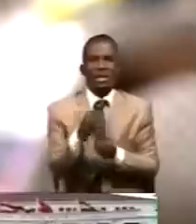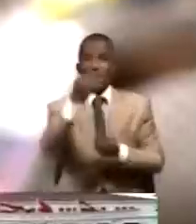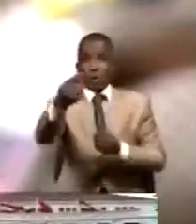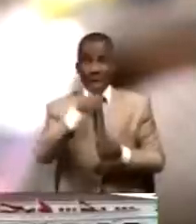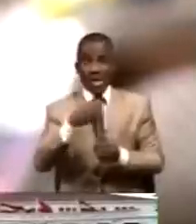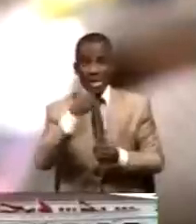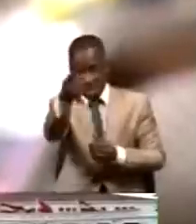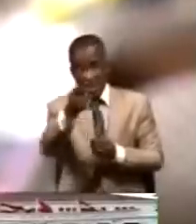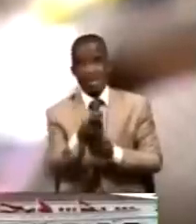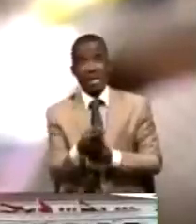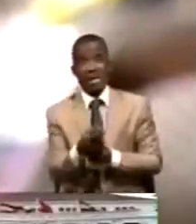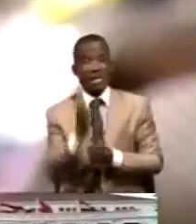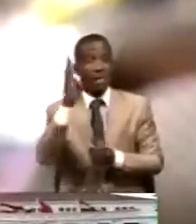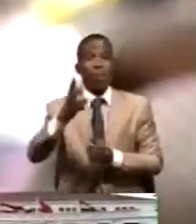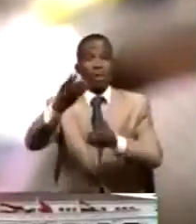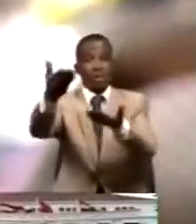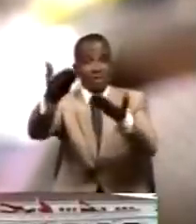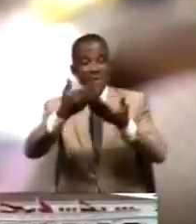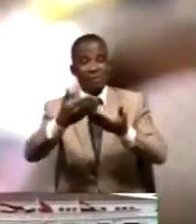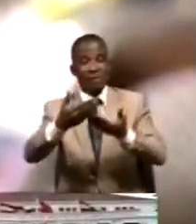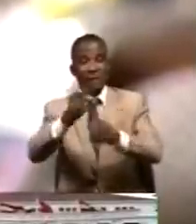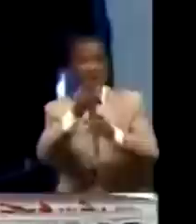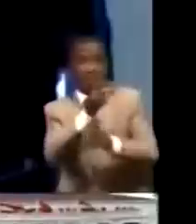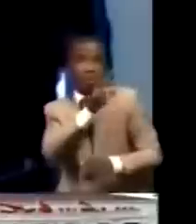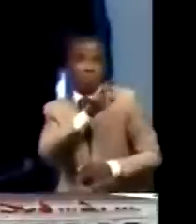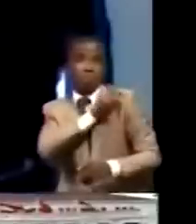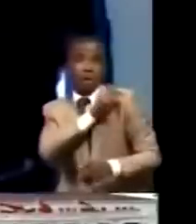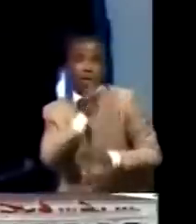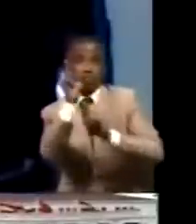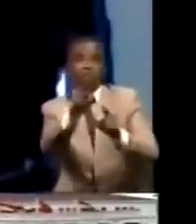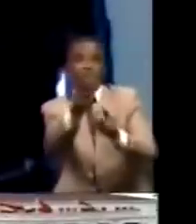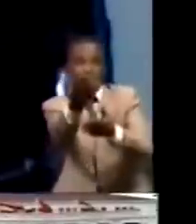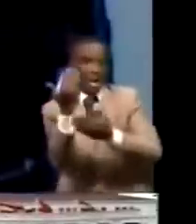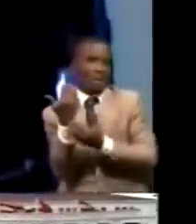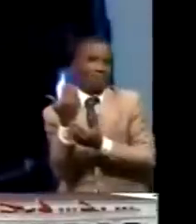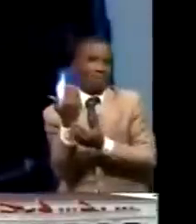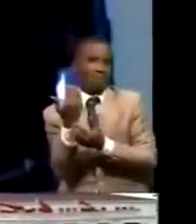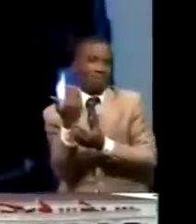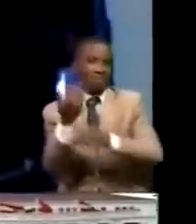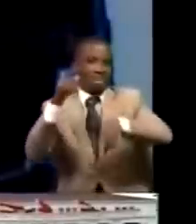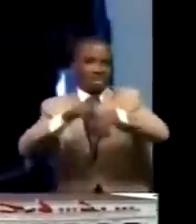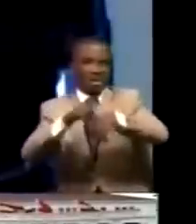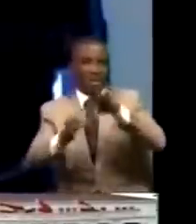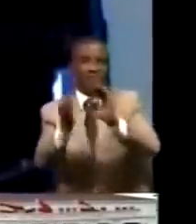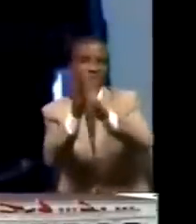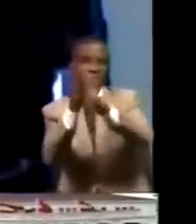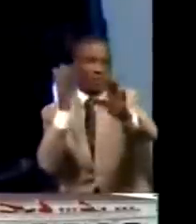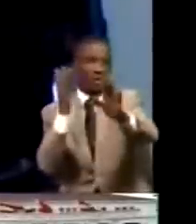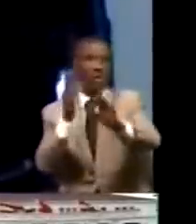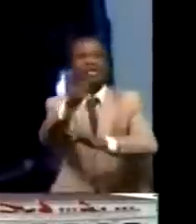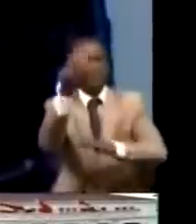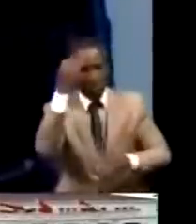us that she would give us a police escort to bring us back in time if we had traffic challenges. She